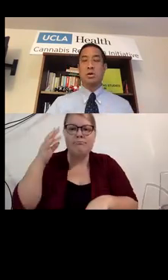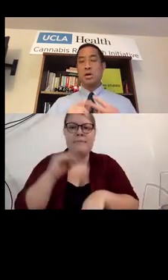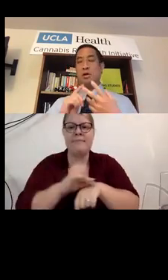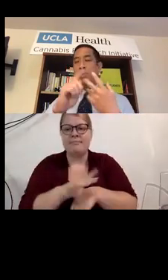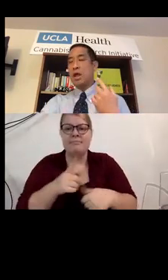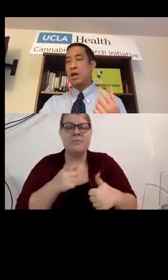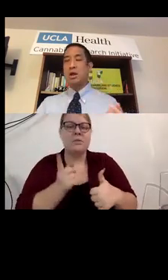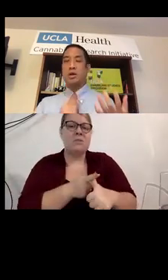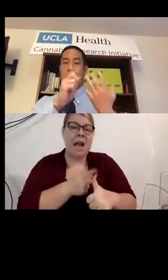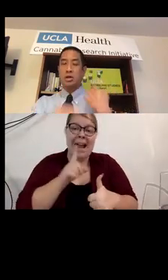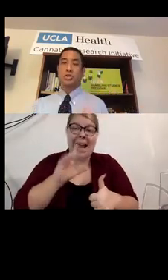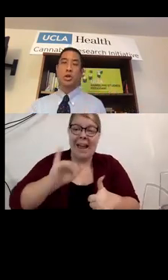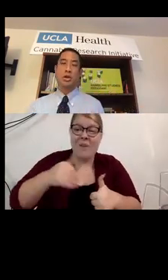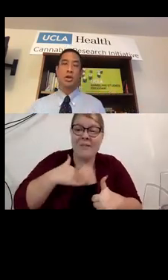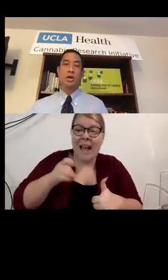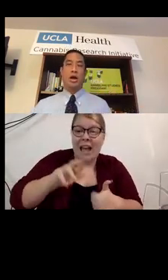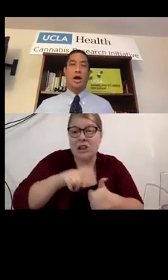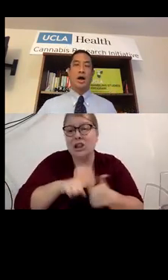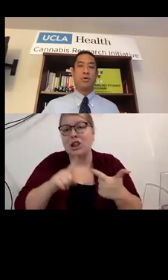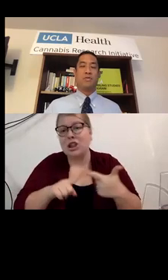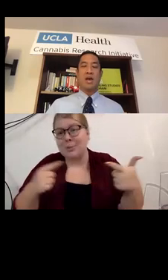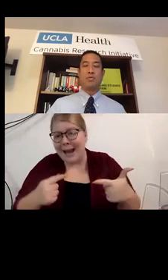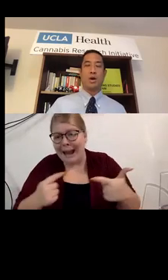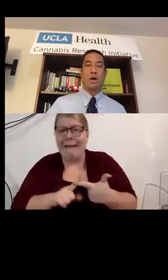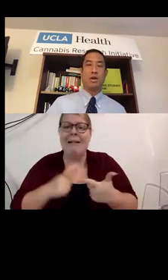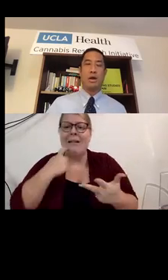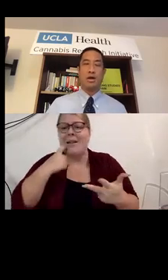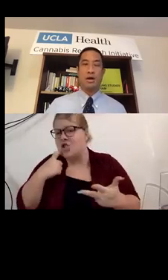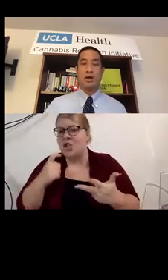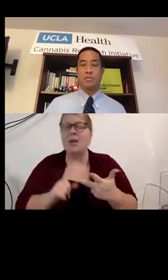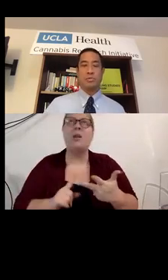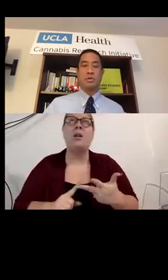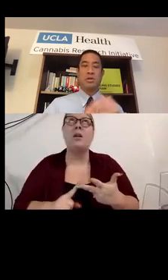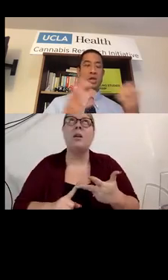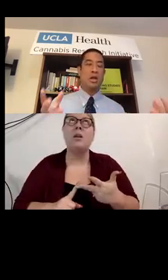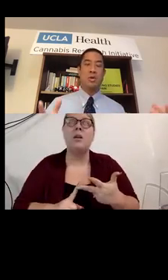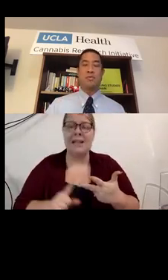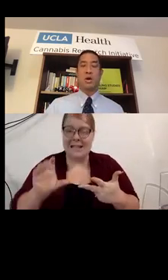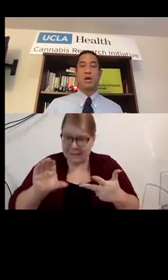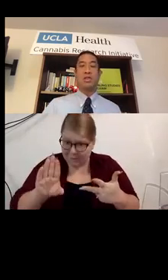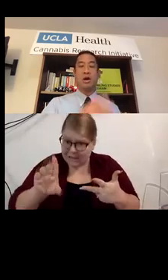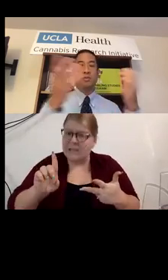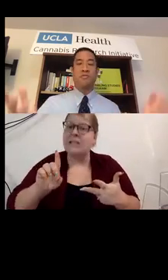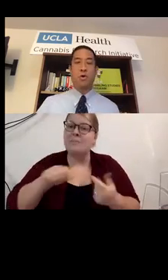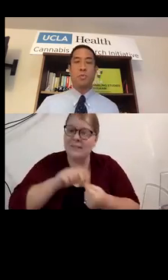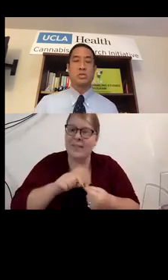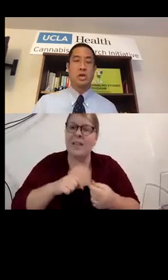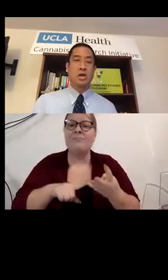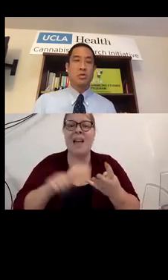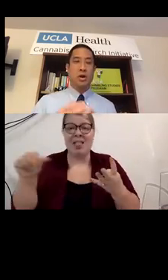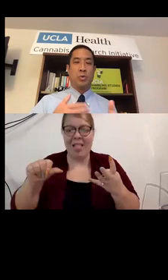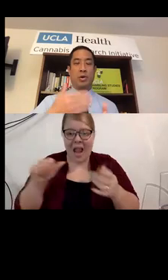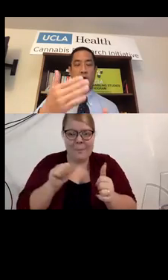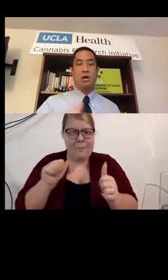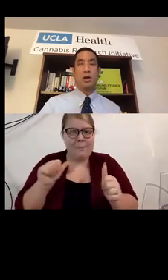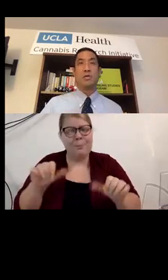cancer, pain, addiction. We even have one on CBD. We have one on athletic performance. So